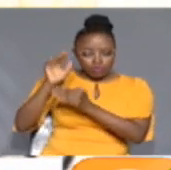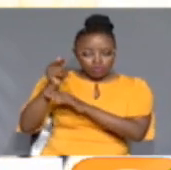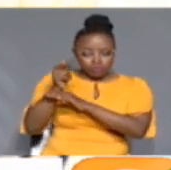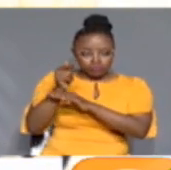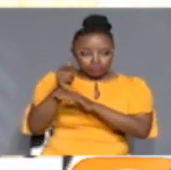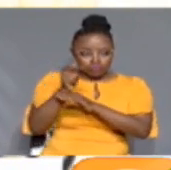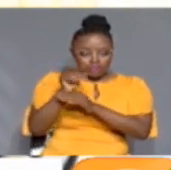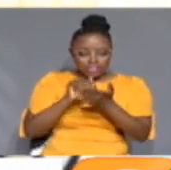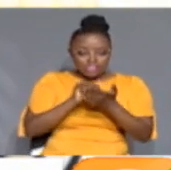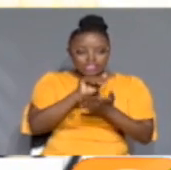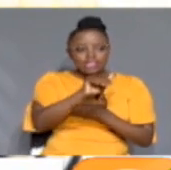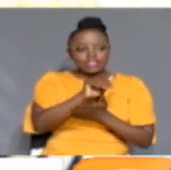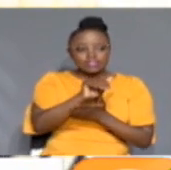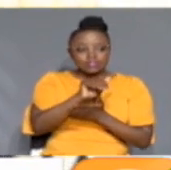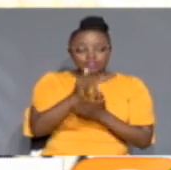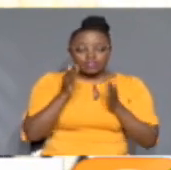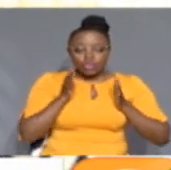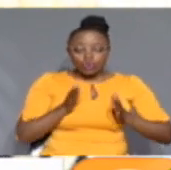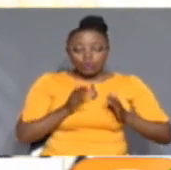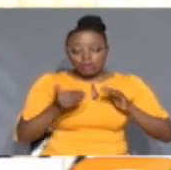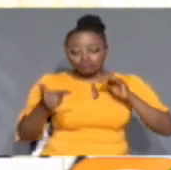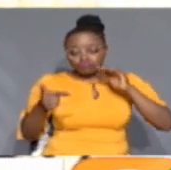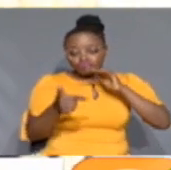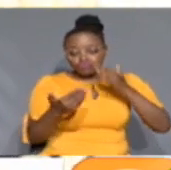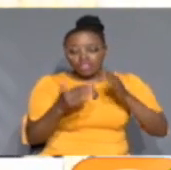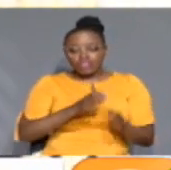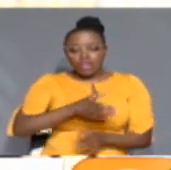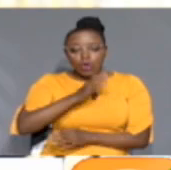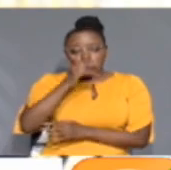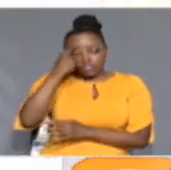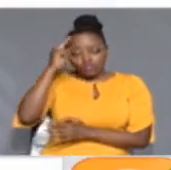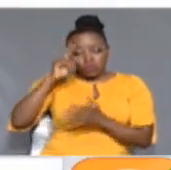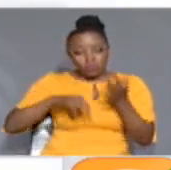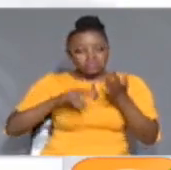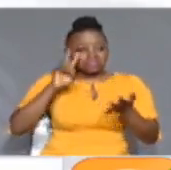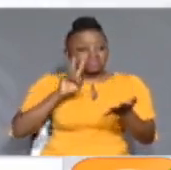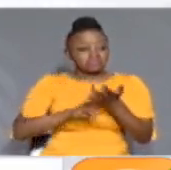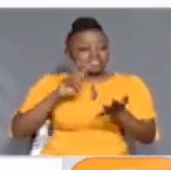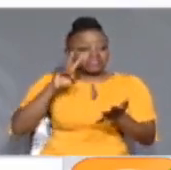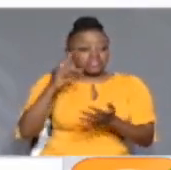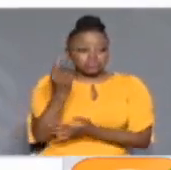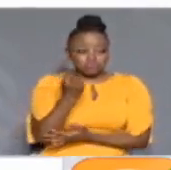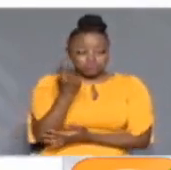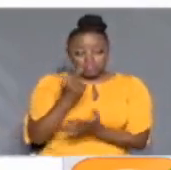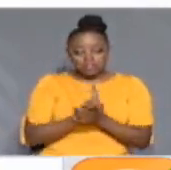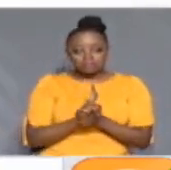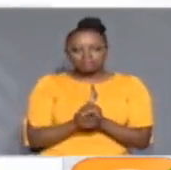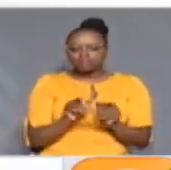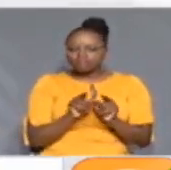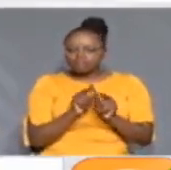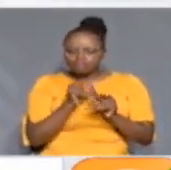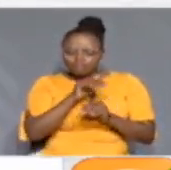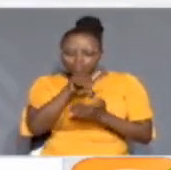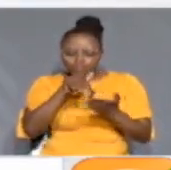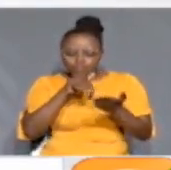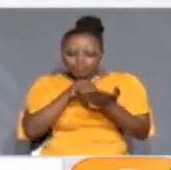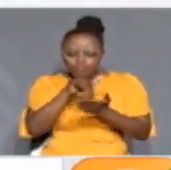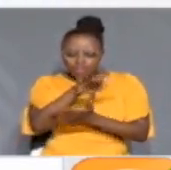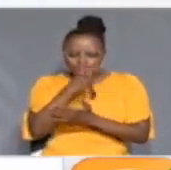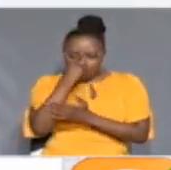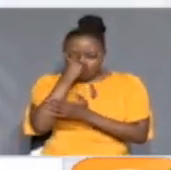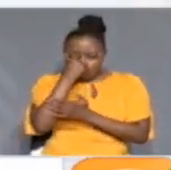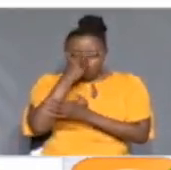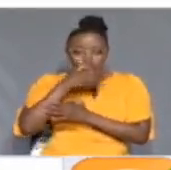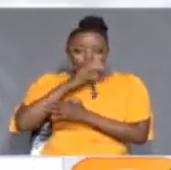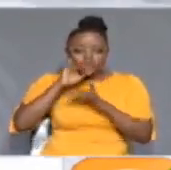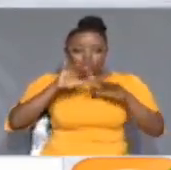sending down of the human beings there for verification. With a search operation concentrating on the middle part of the ocean,